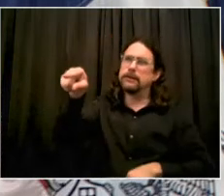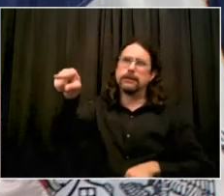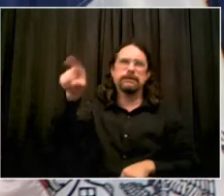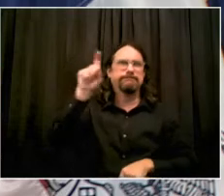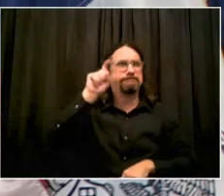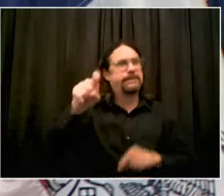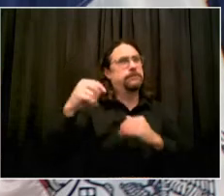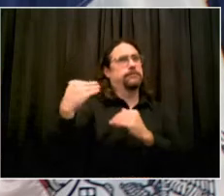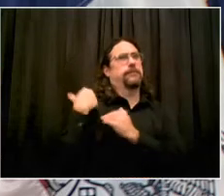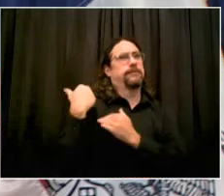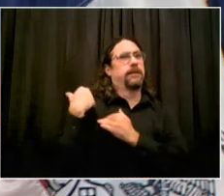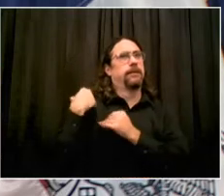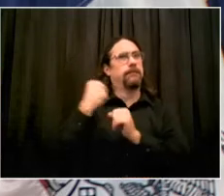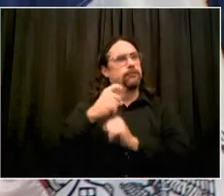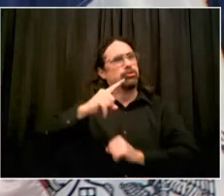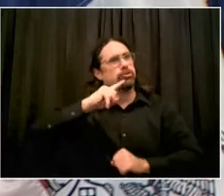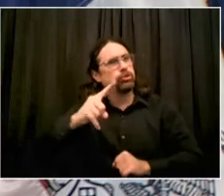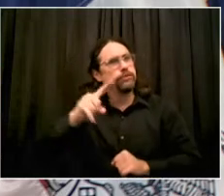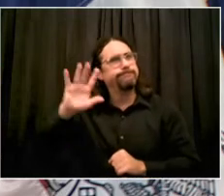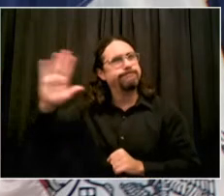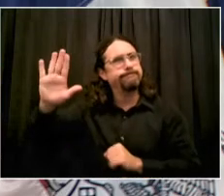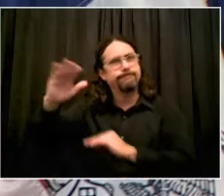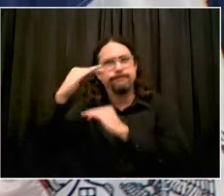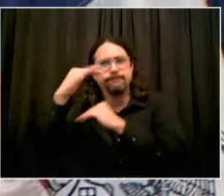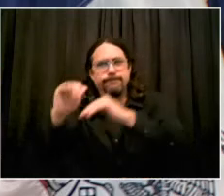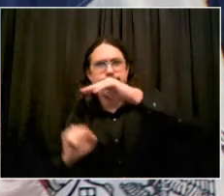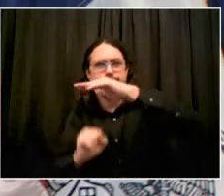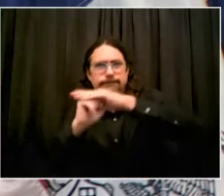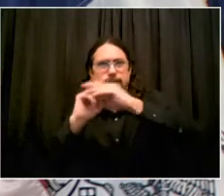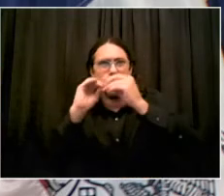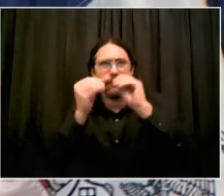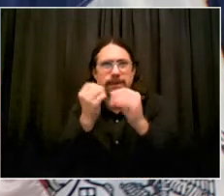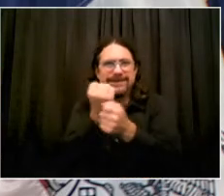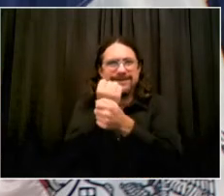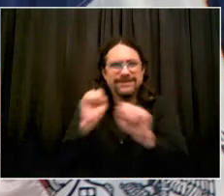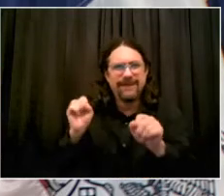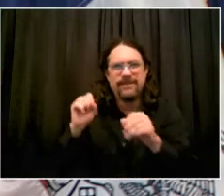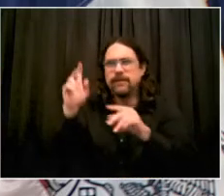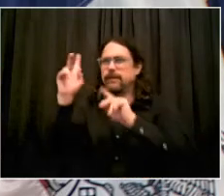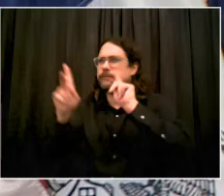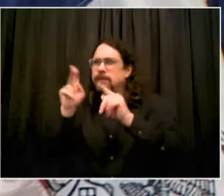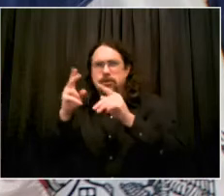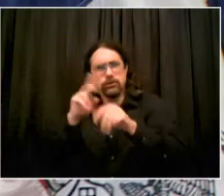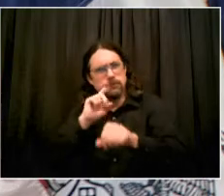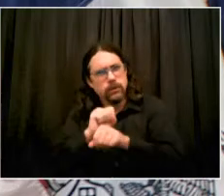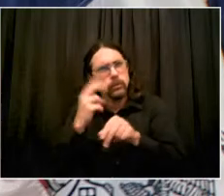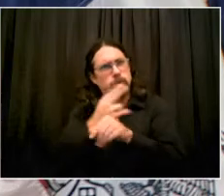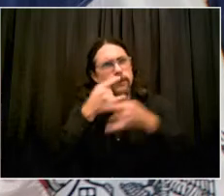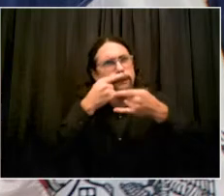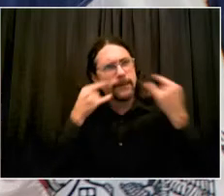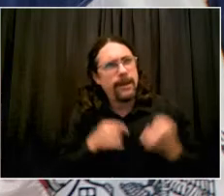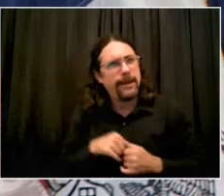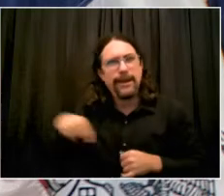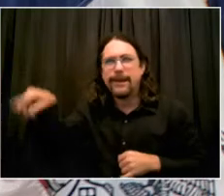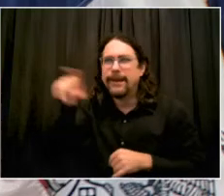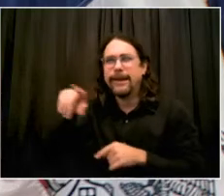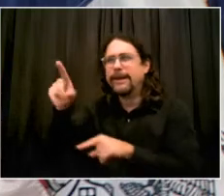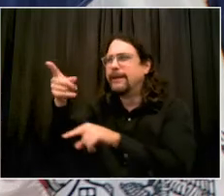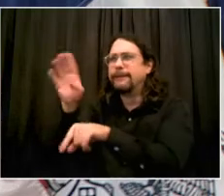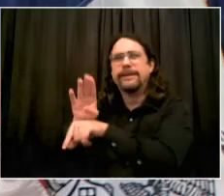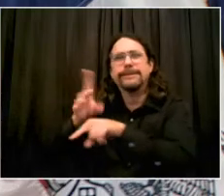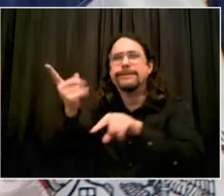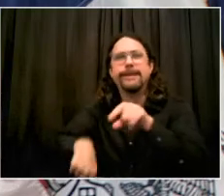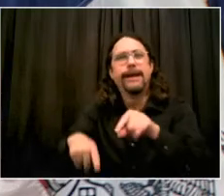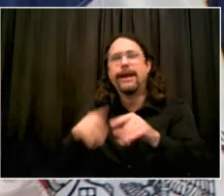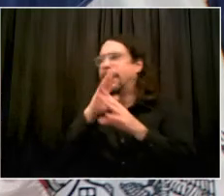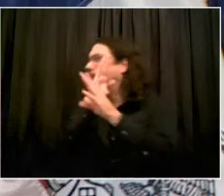table. I'm going to turn to Dr. Mitch Katz with a thanks to him. He has been leading this effort, working with community